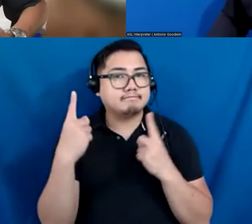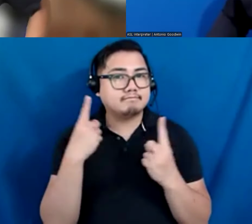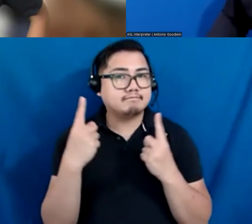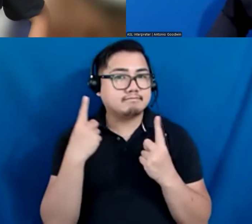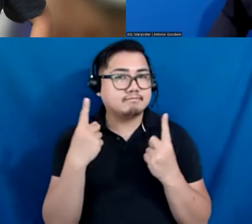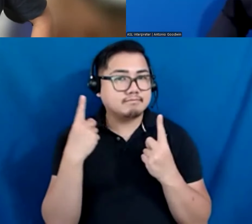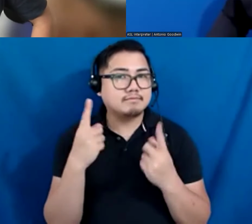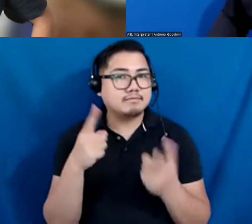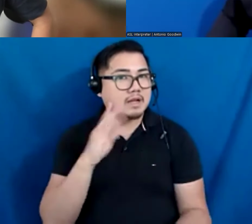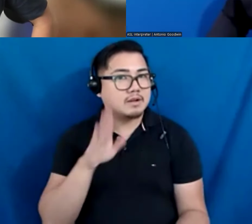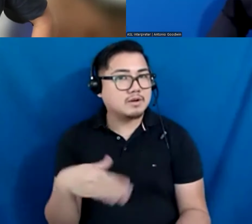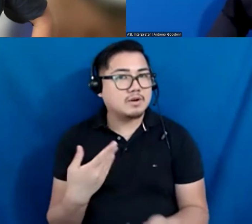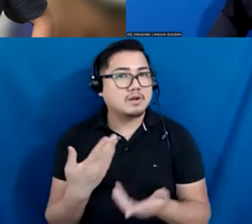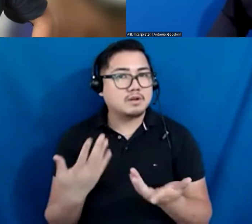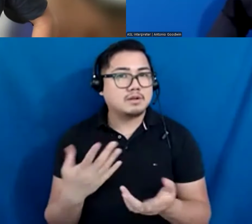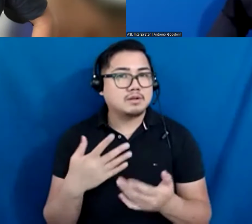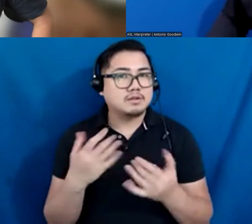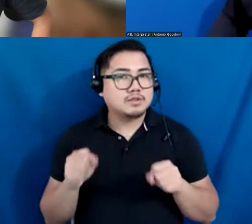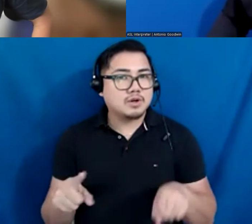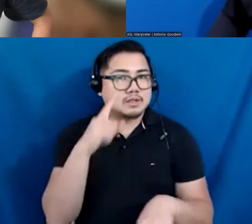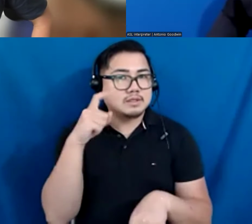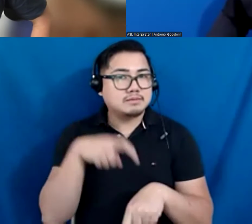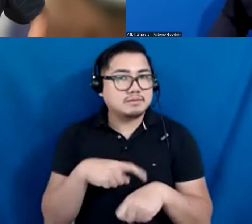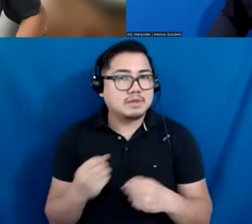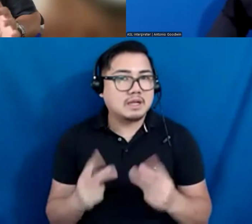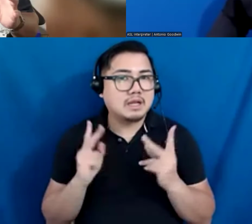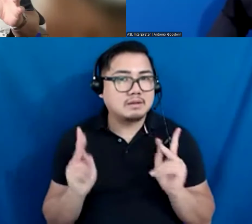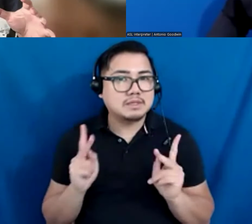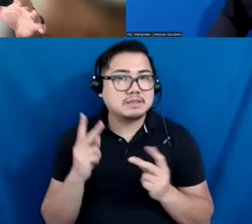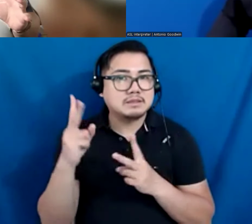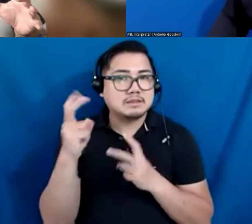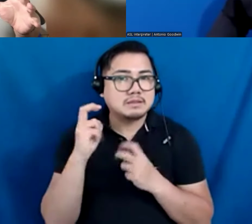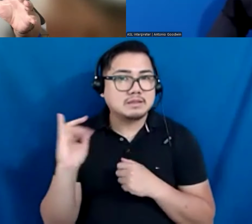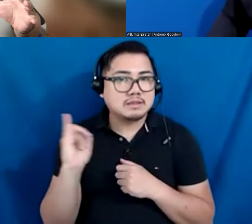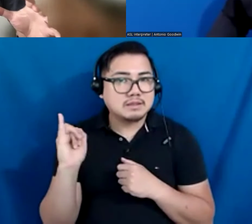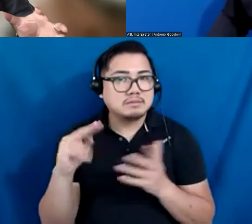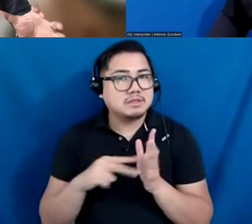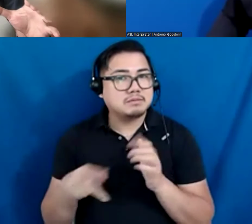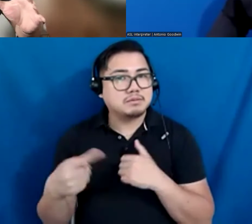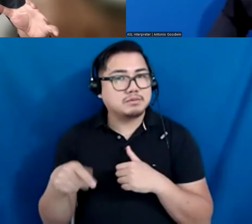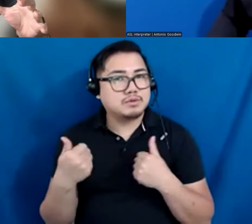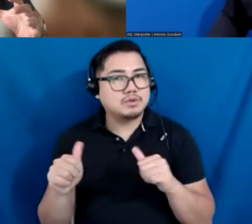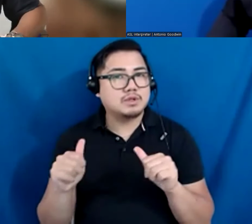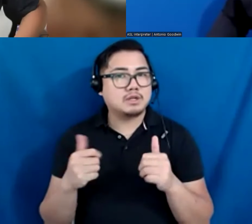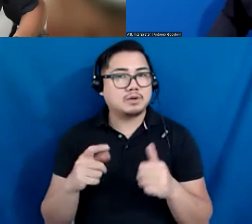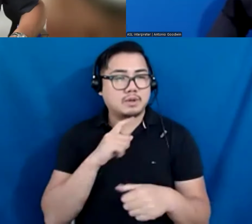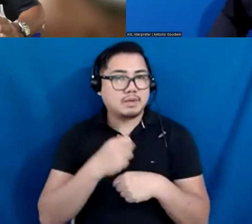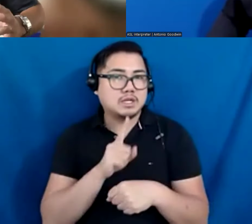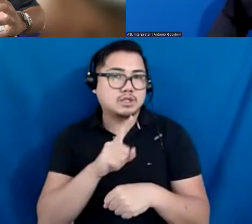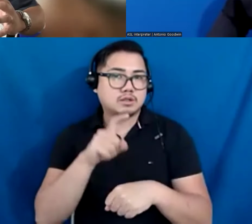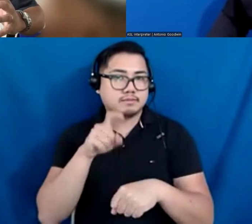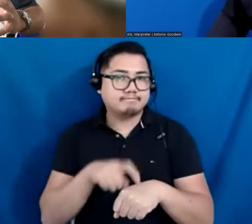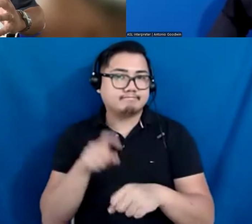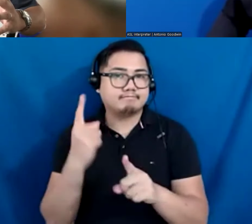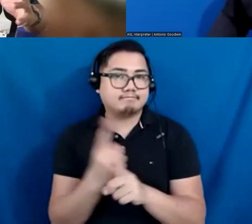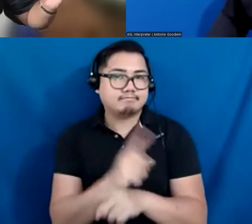since I know this during the summertime, a lot of people have had infections. So they're trying to make sure they time the vaccine appropriately so that they